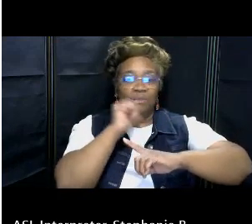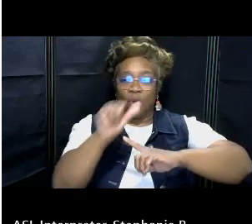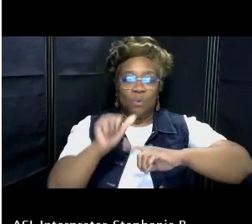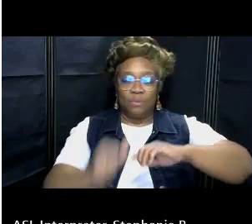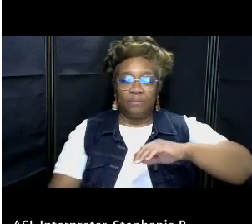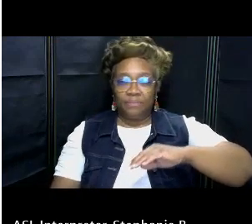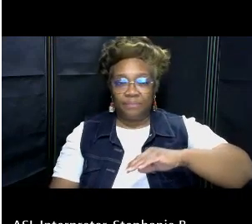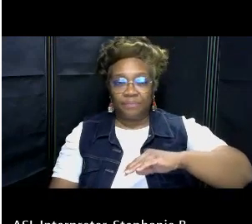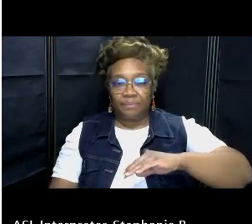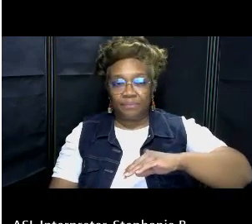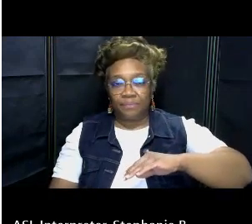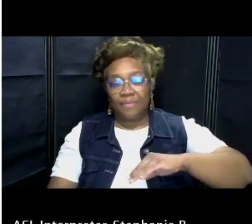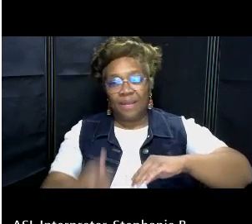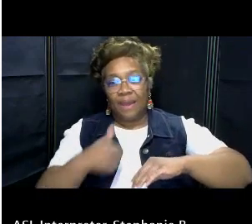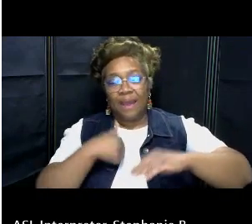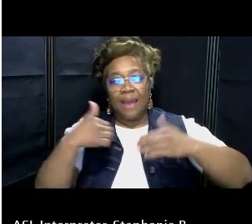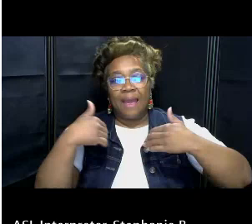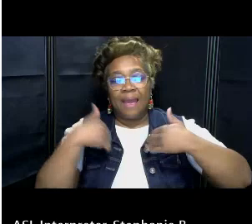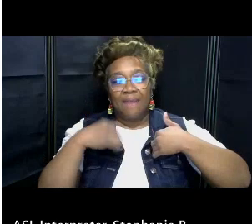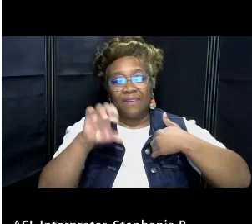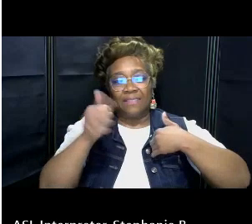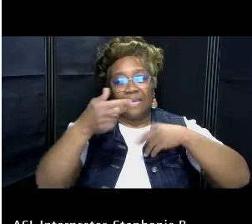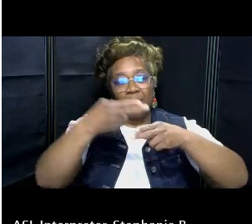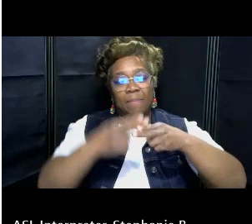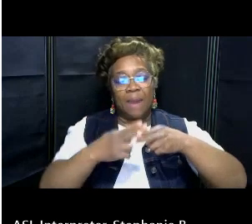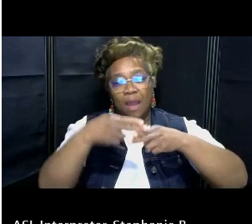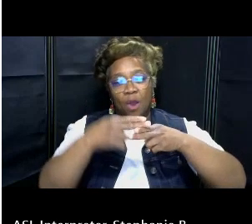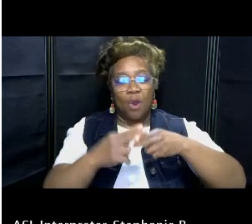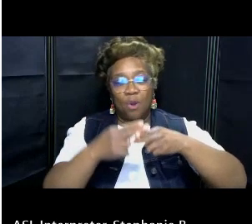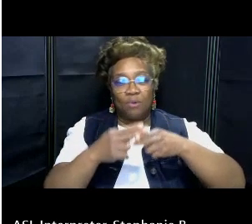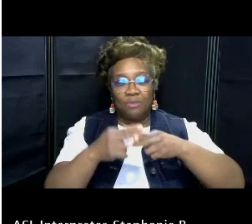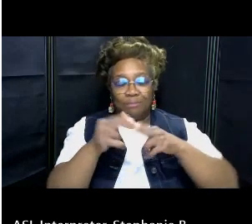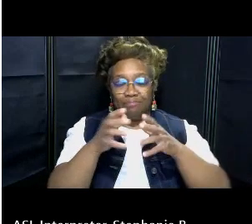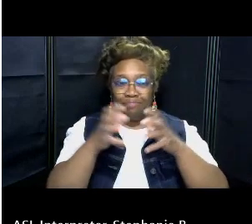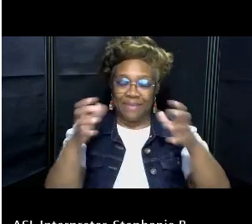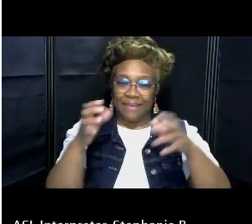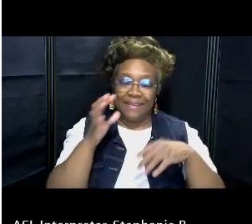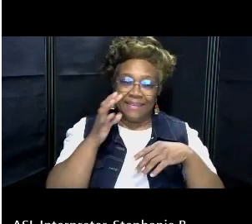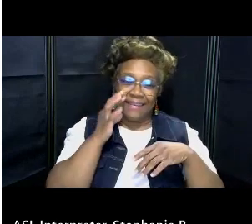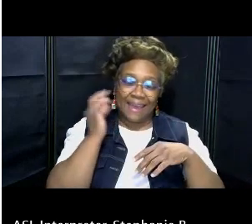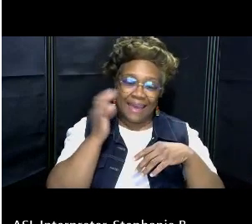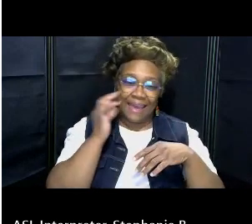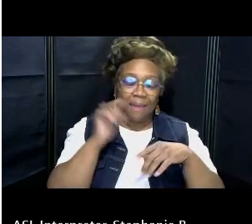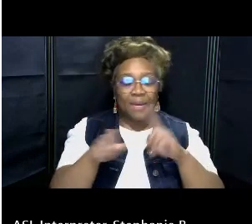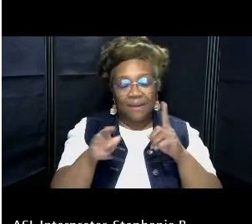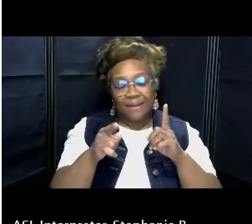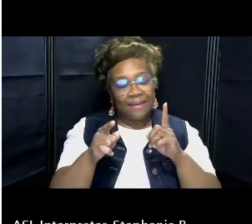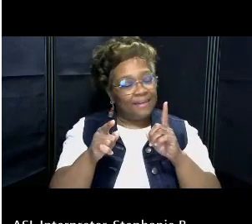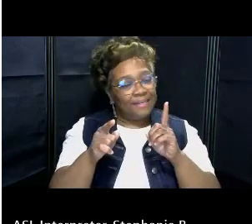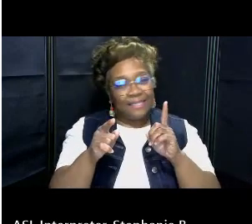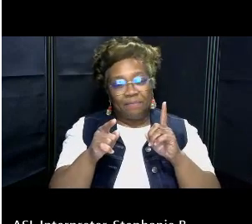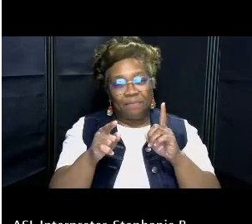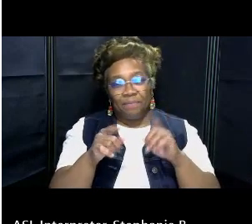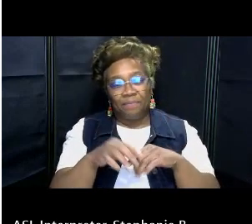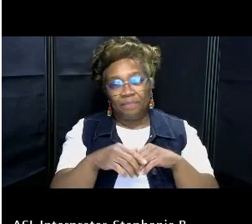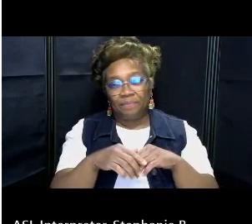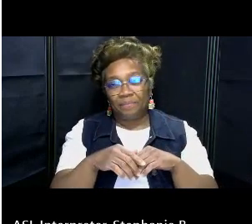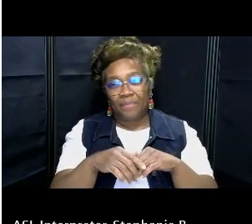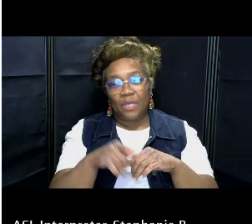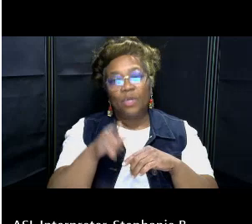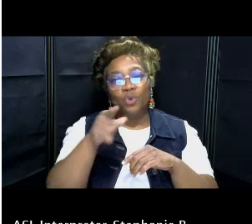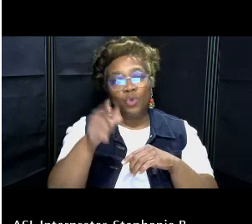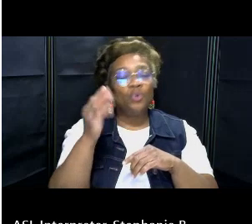I have a 10-pounder. She can't even jump any higher than my knee. So again, I would caution you against anything that you think,